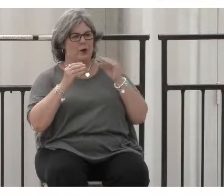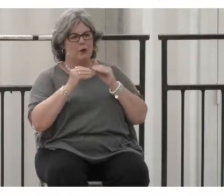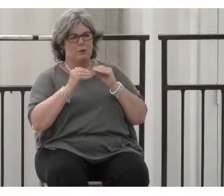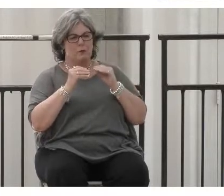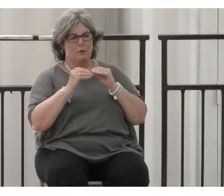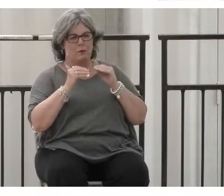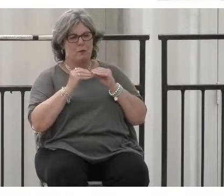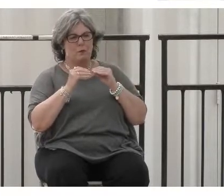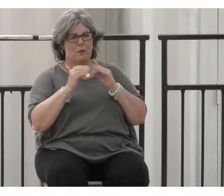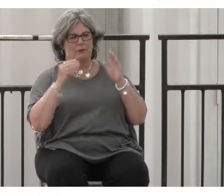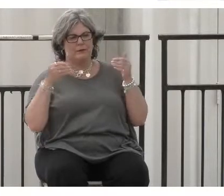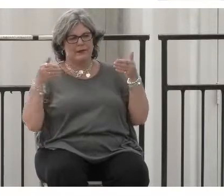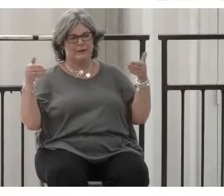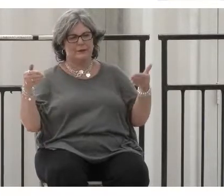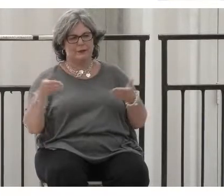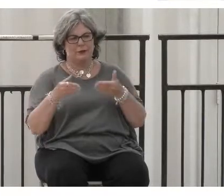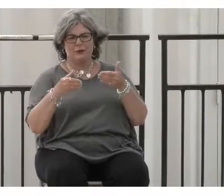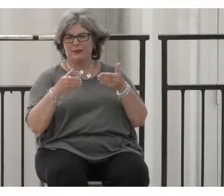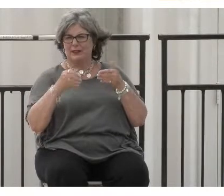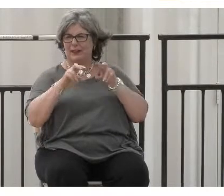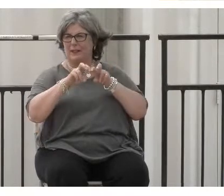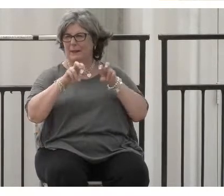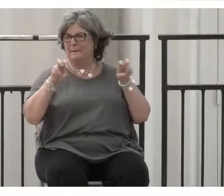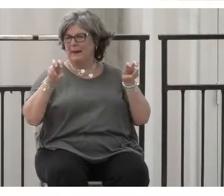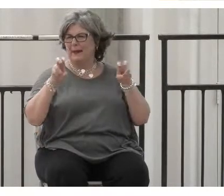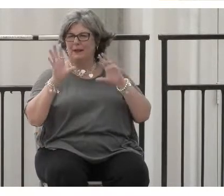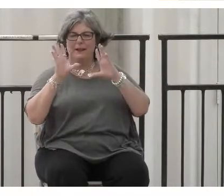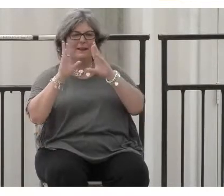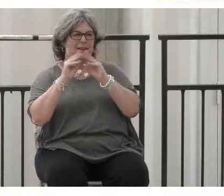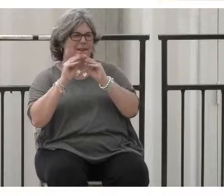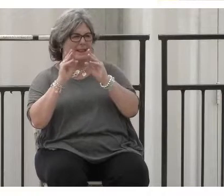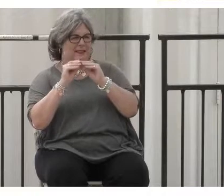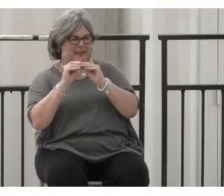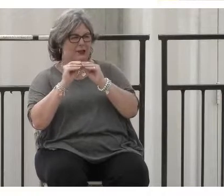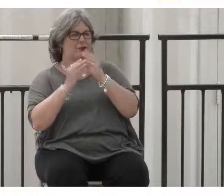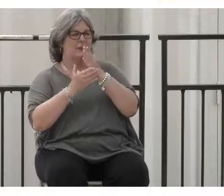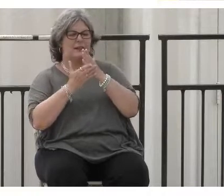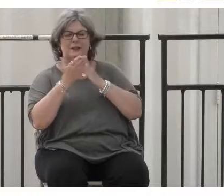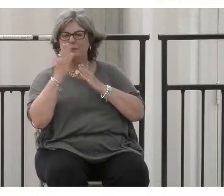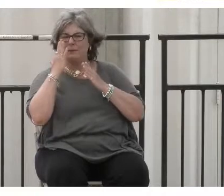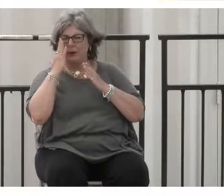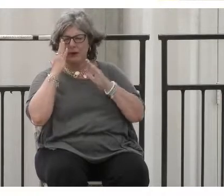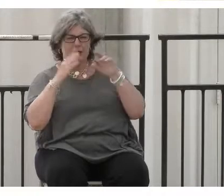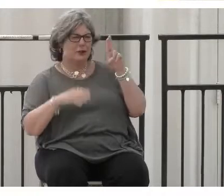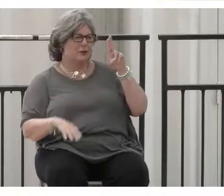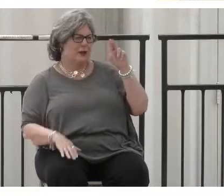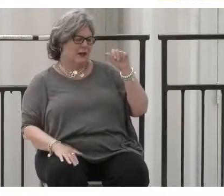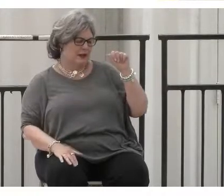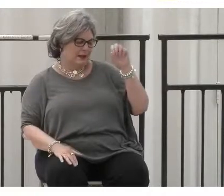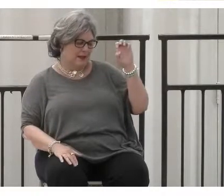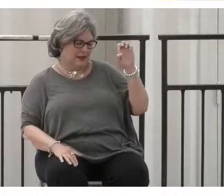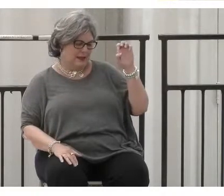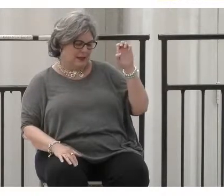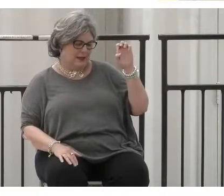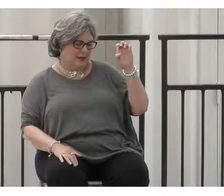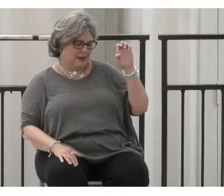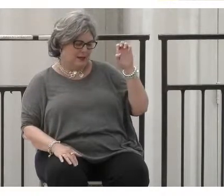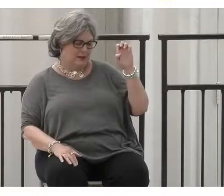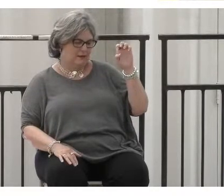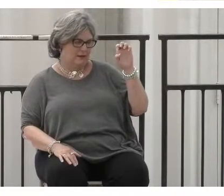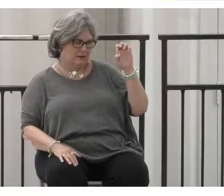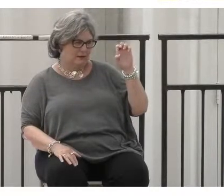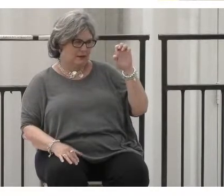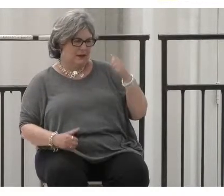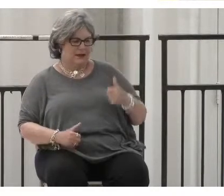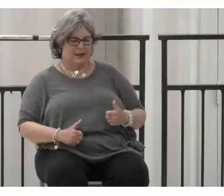ado, let me introduce this panel. The session is in part of the UAE, the United Arab